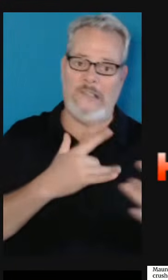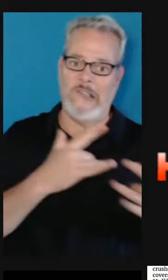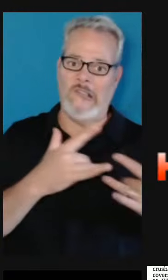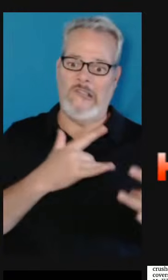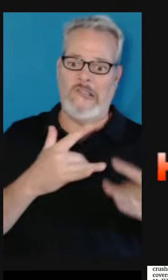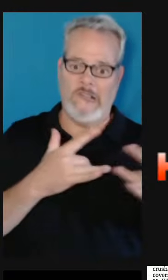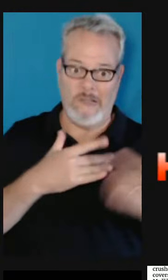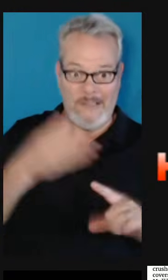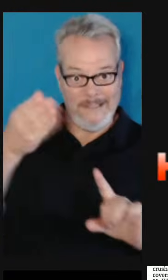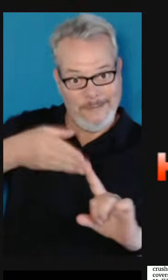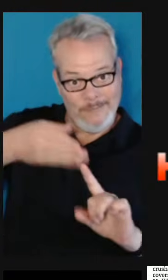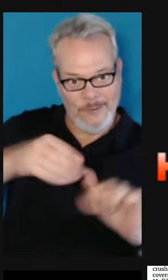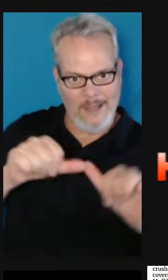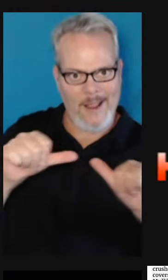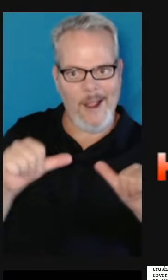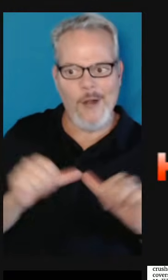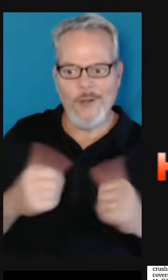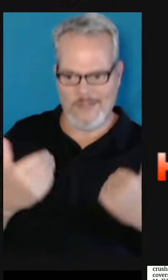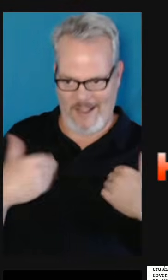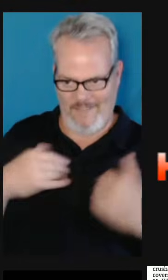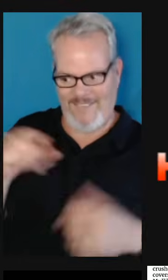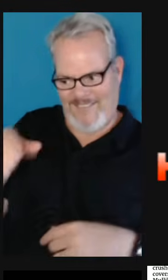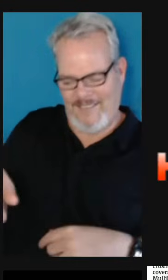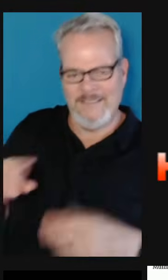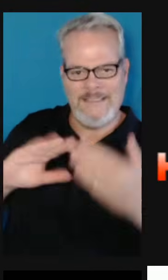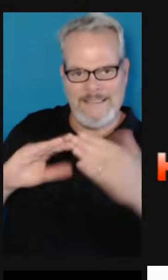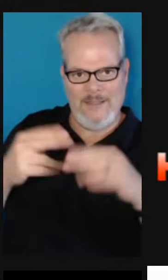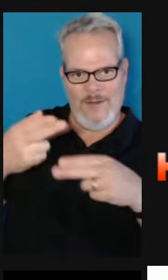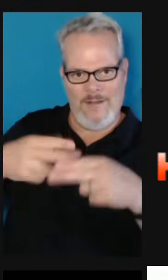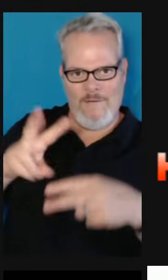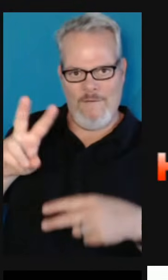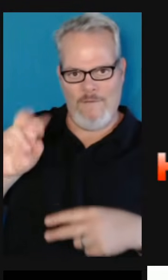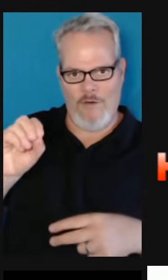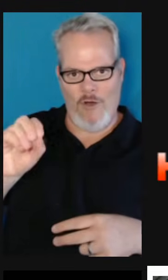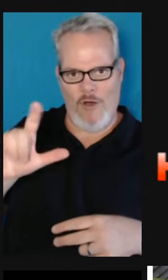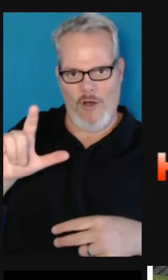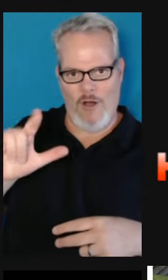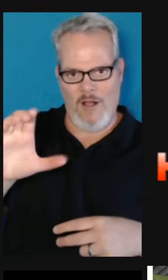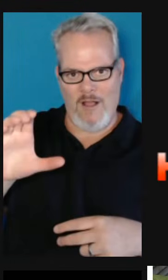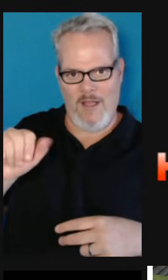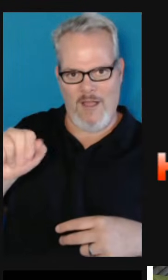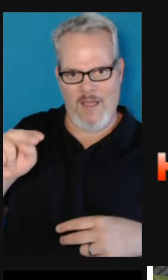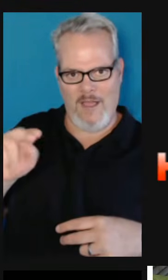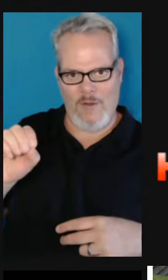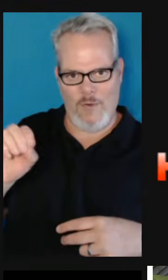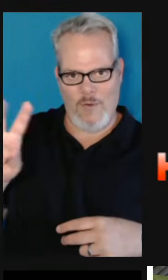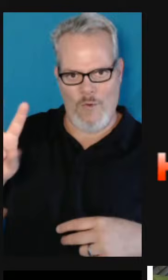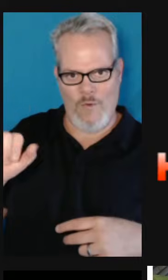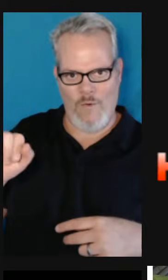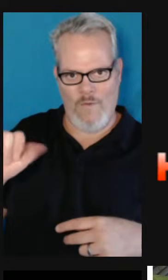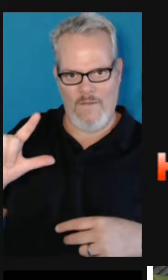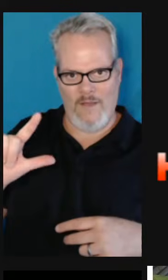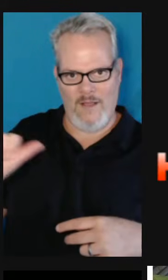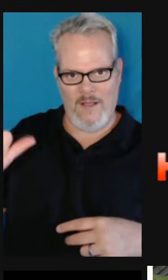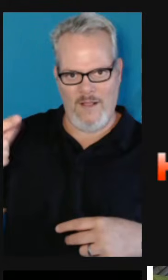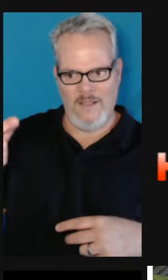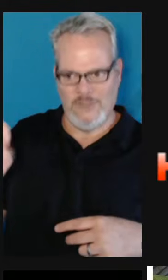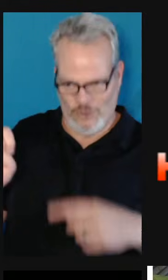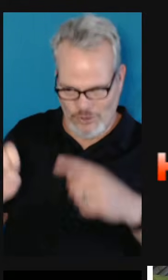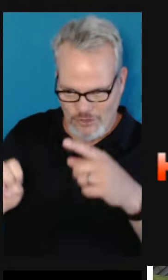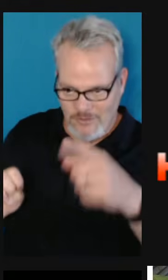like Volcano Village that has a very large elderly population and needs help with all that. So here you can see the various